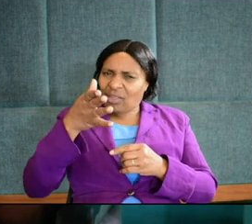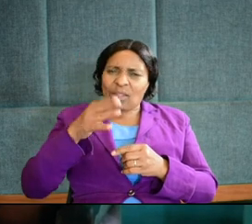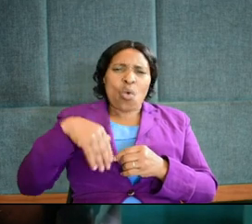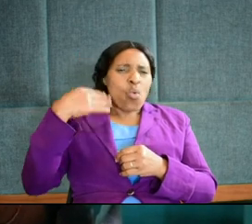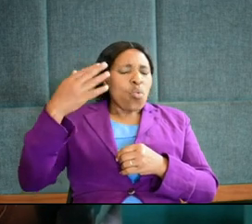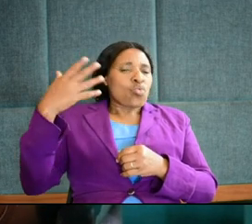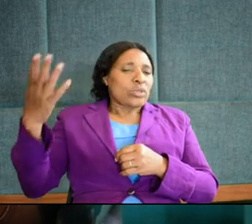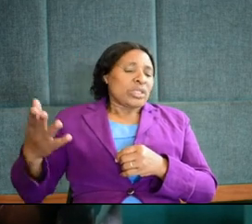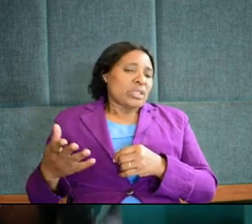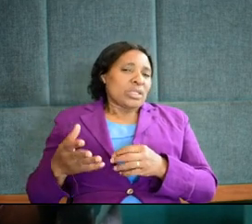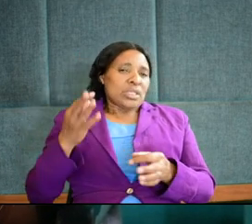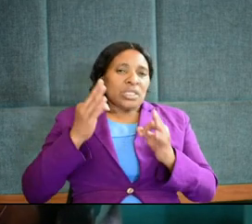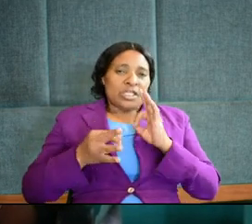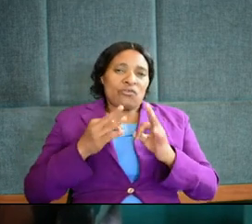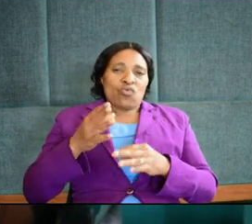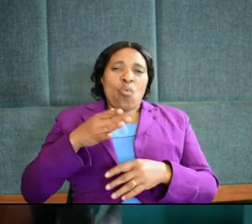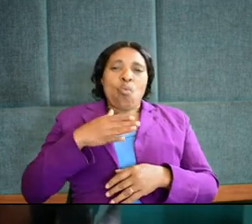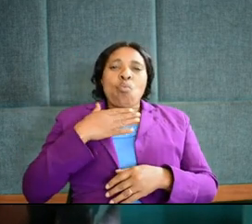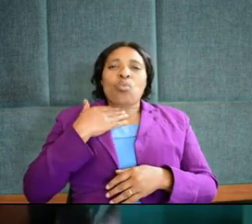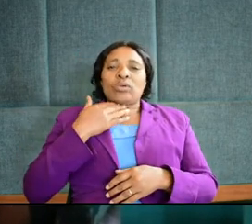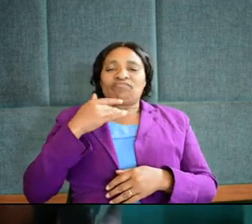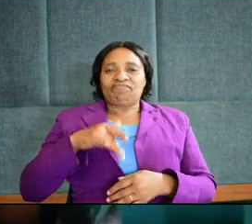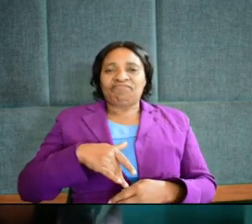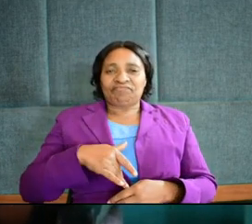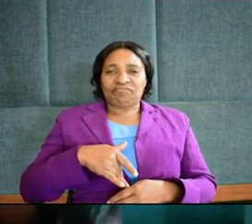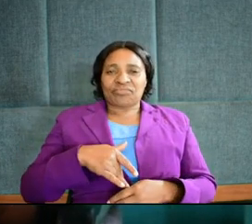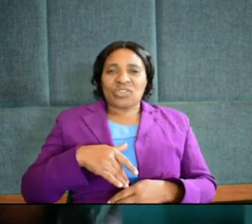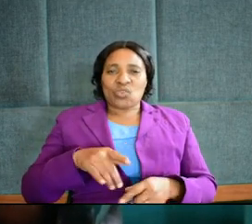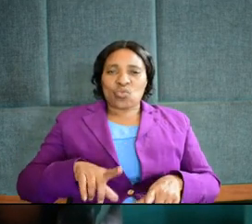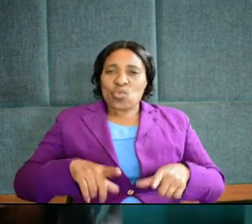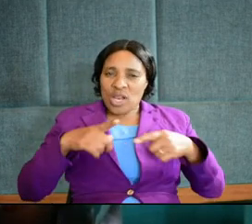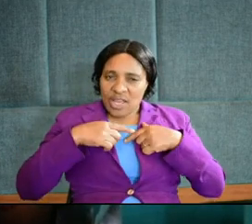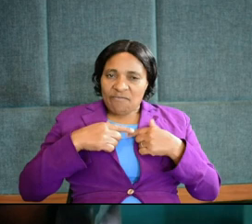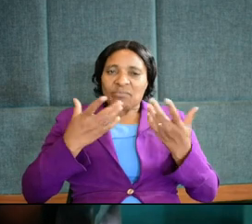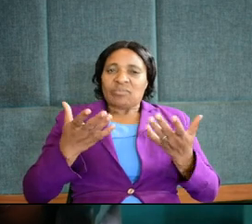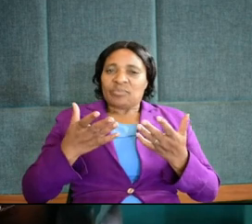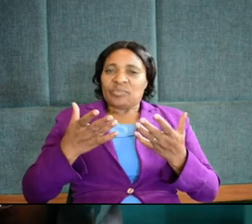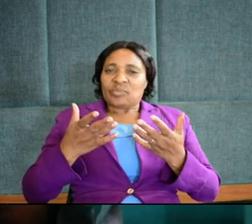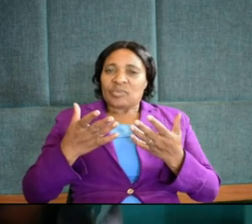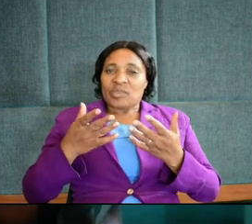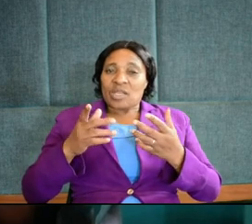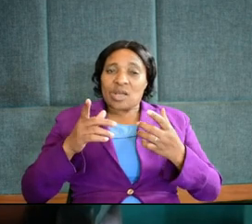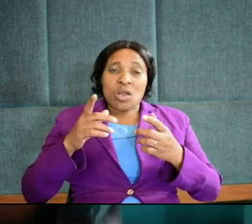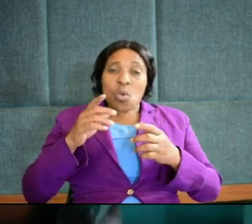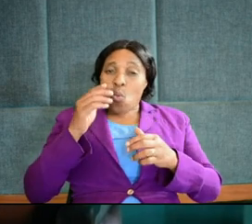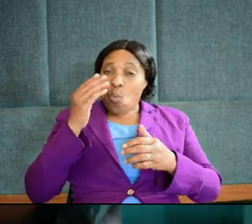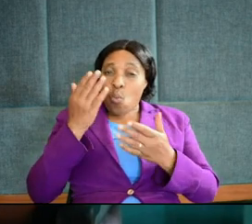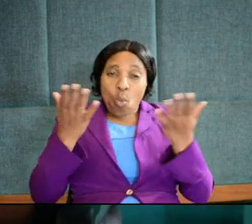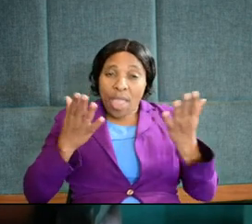to live life and see no doubt, and then we expect that now that is God's